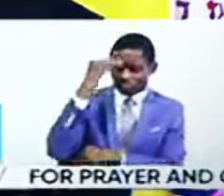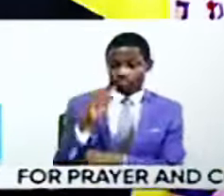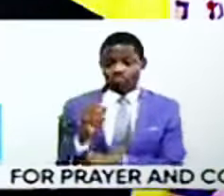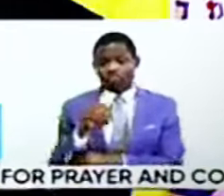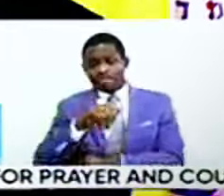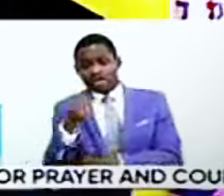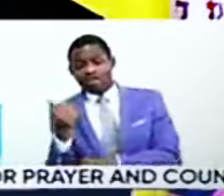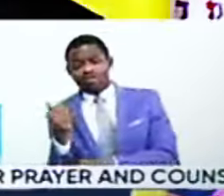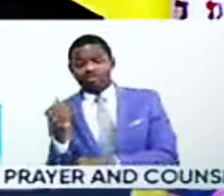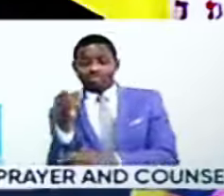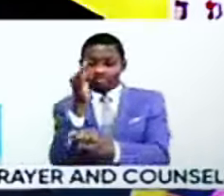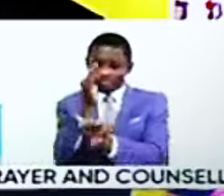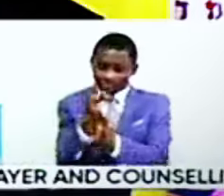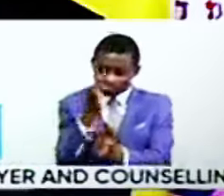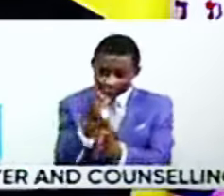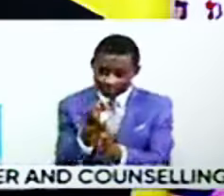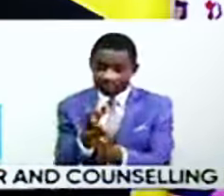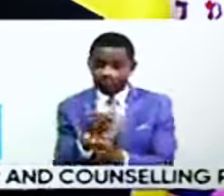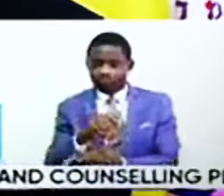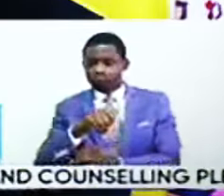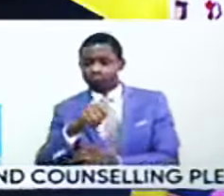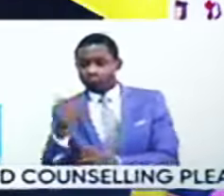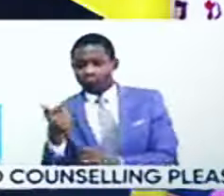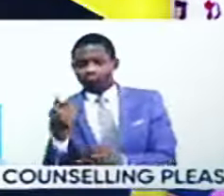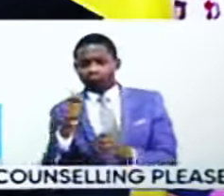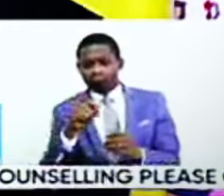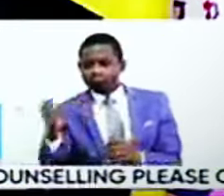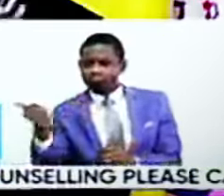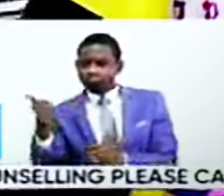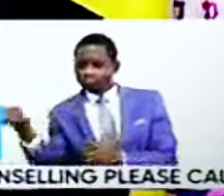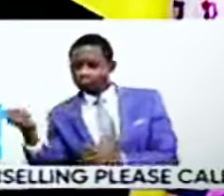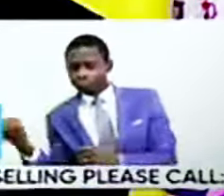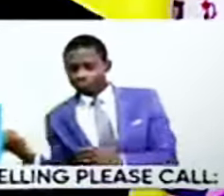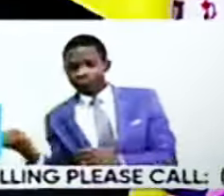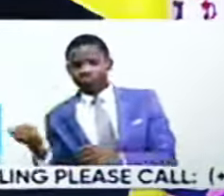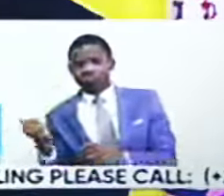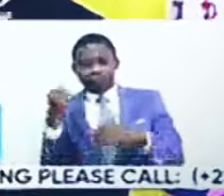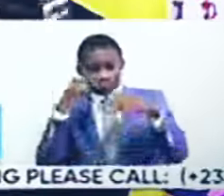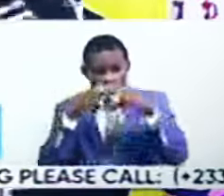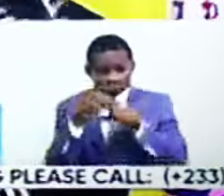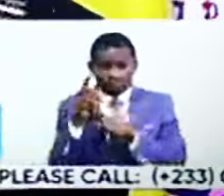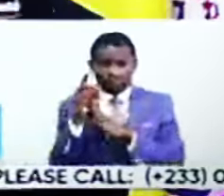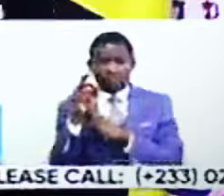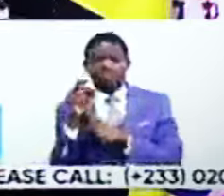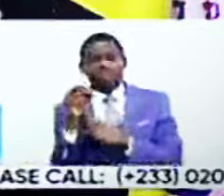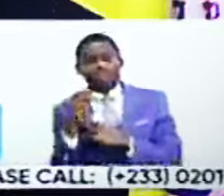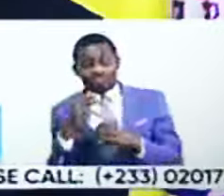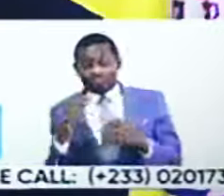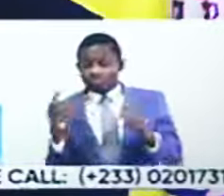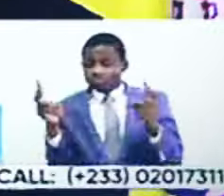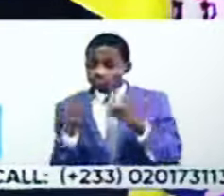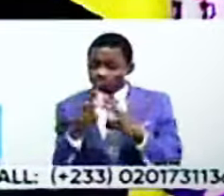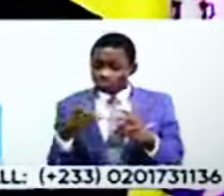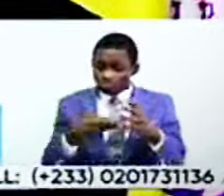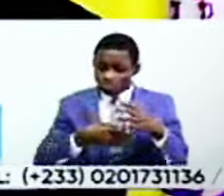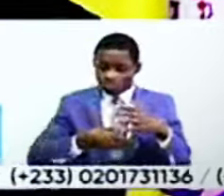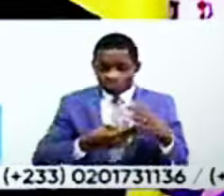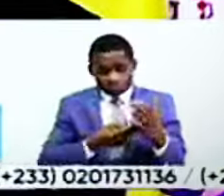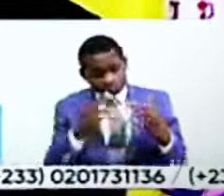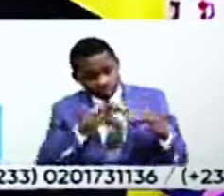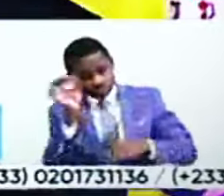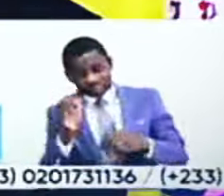another faith, and the like. So he comes into our life with giftings and graces. It is